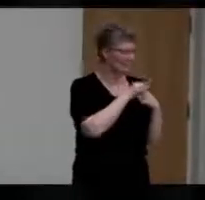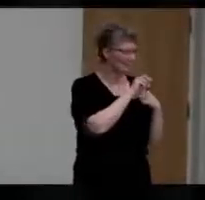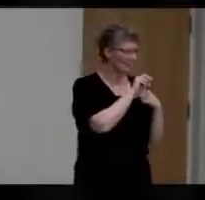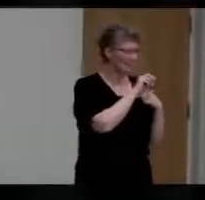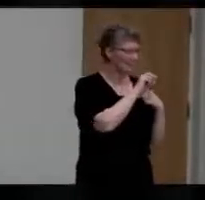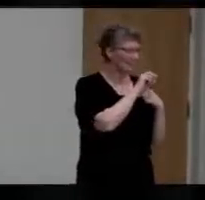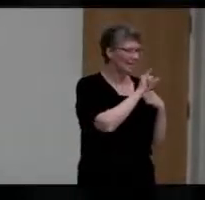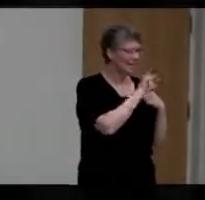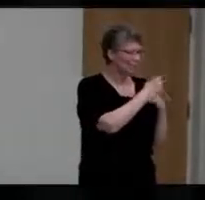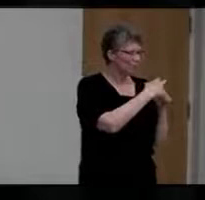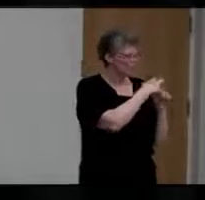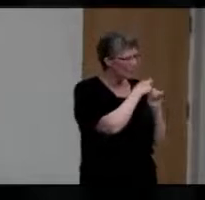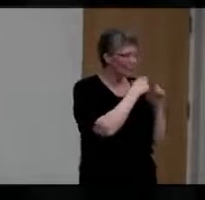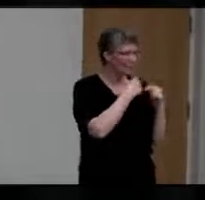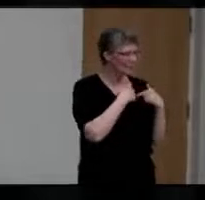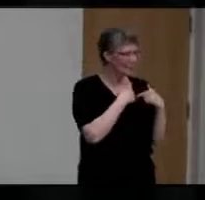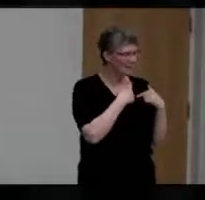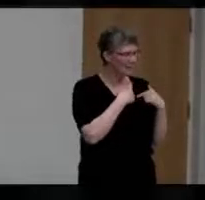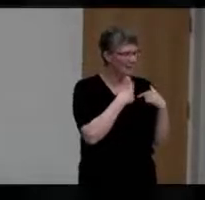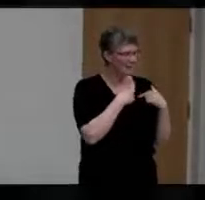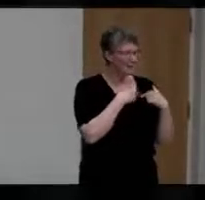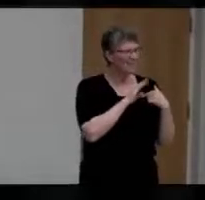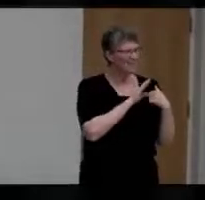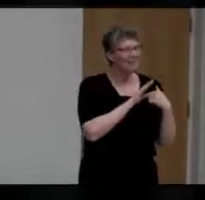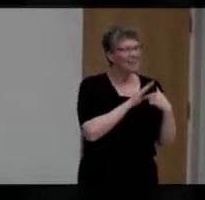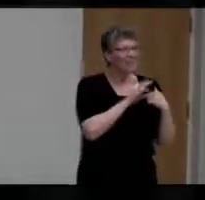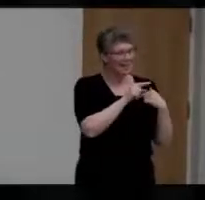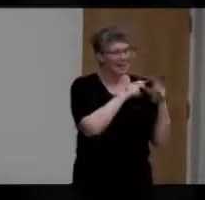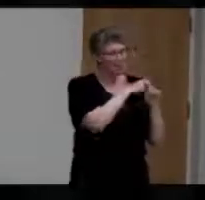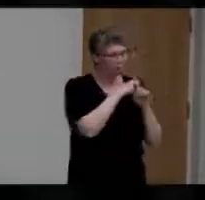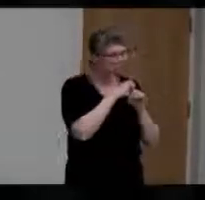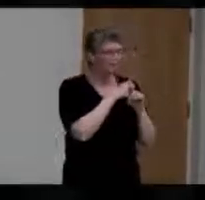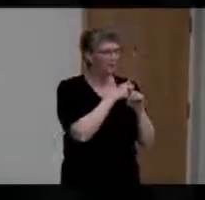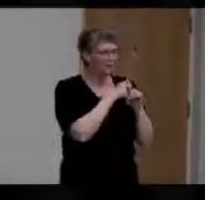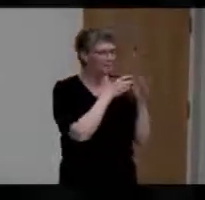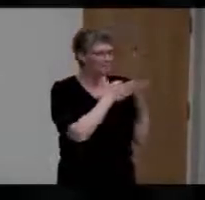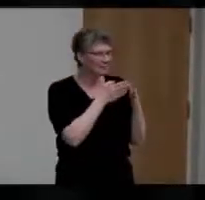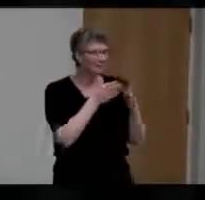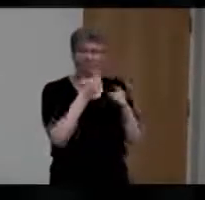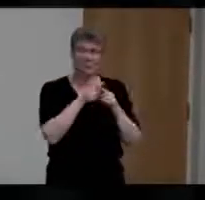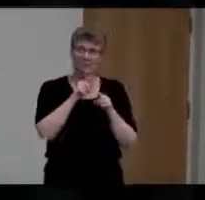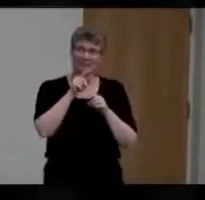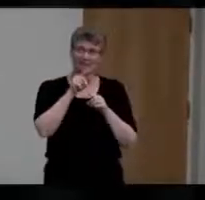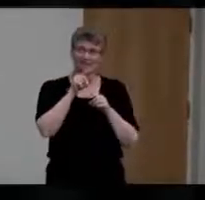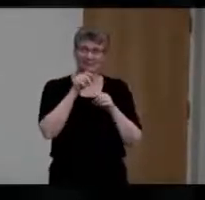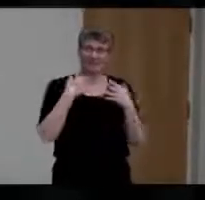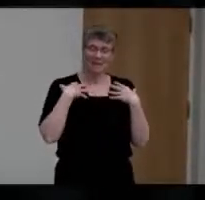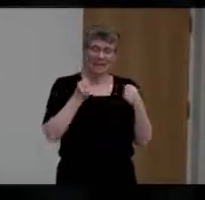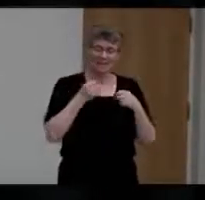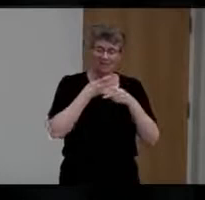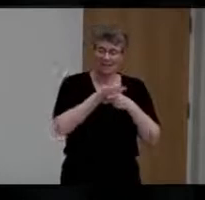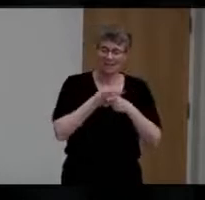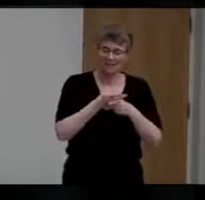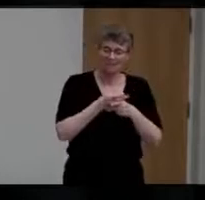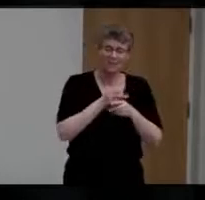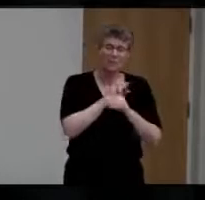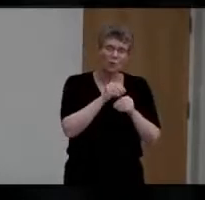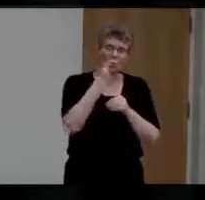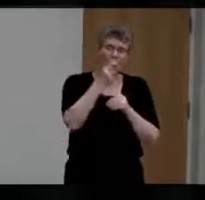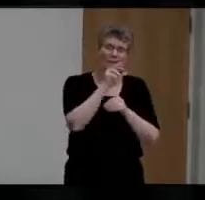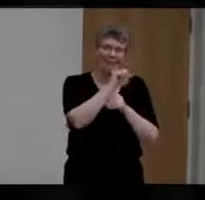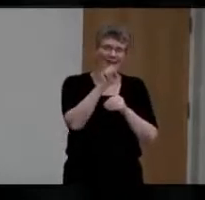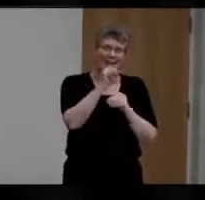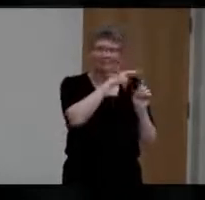want healthcare to improve? Do you want healthcare to be able to mine what's happening in the province to prevent you or a loved one from becoming seriously